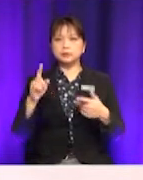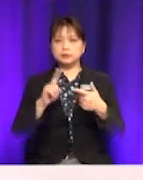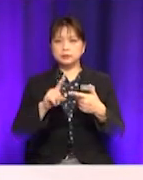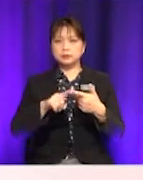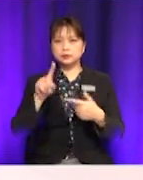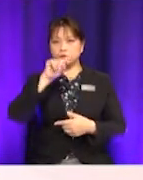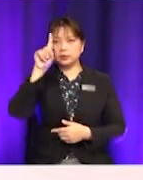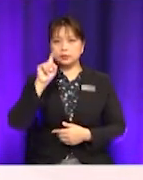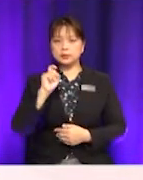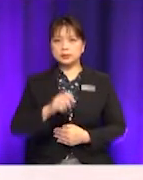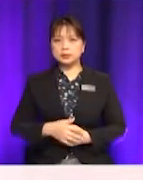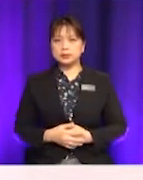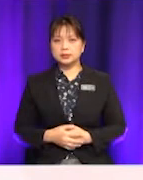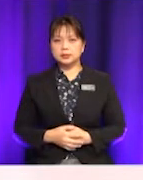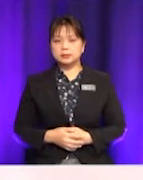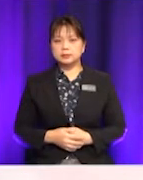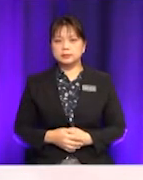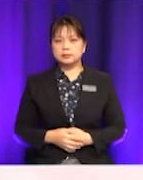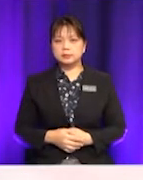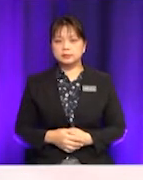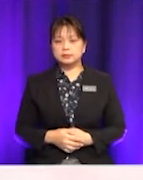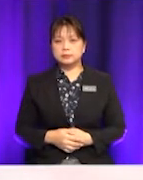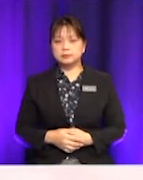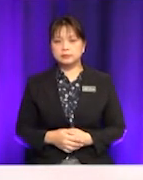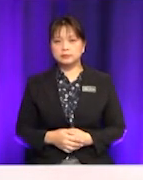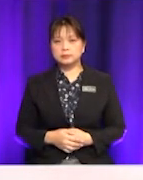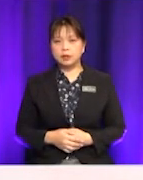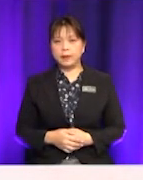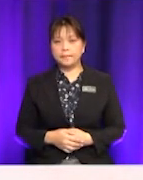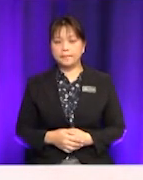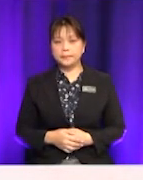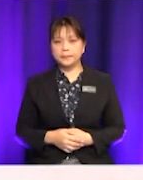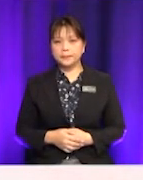house, give it a shot. Right, What's the best next. answer? Can I give a try, madam?